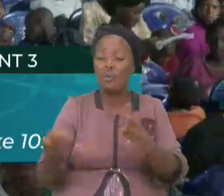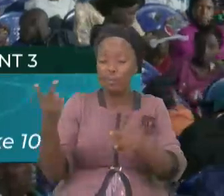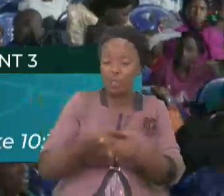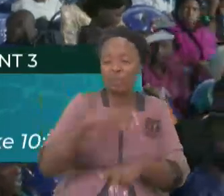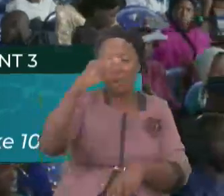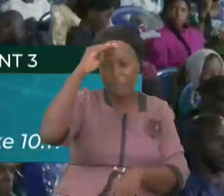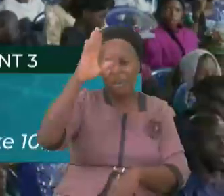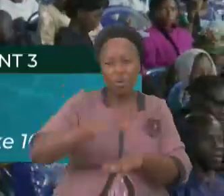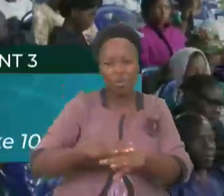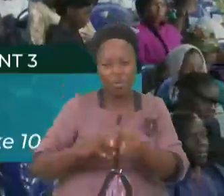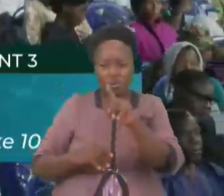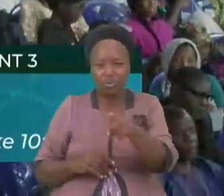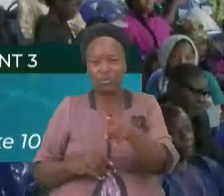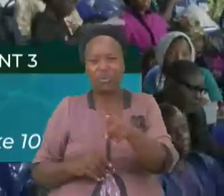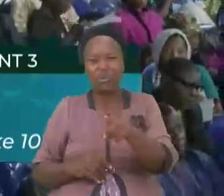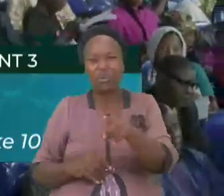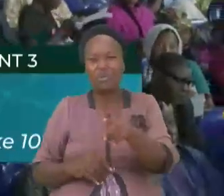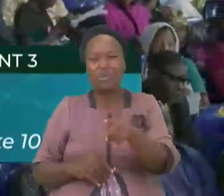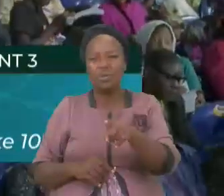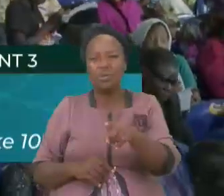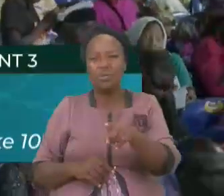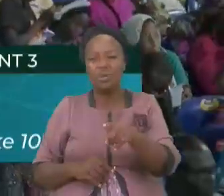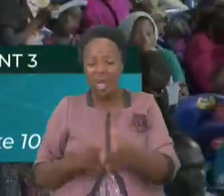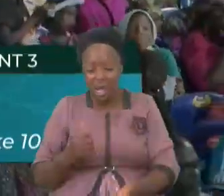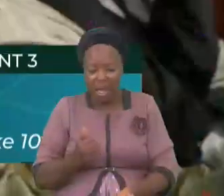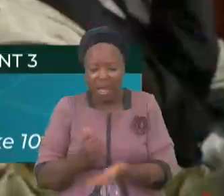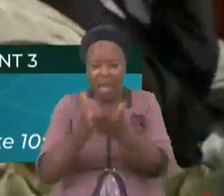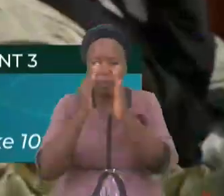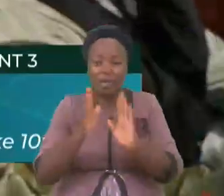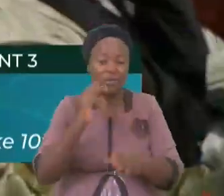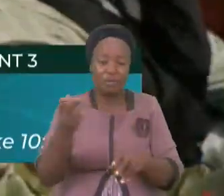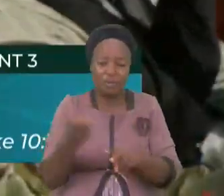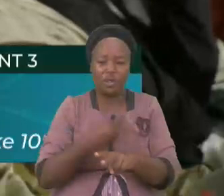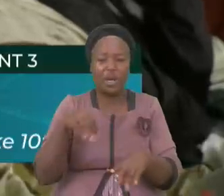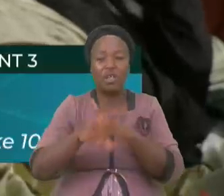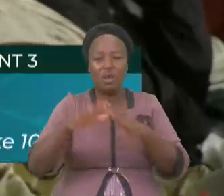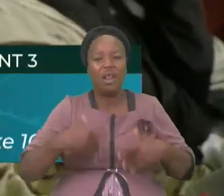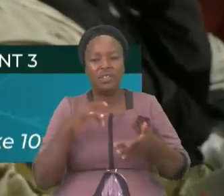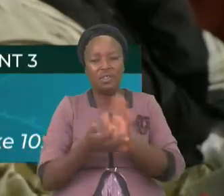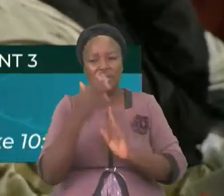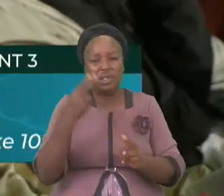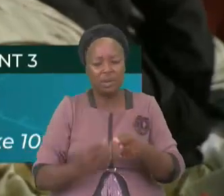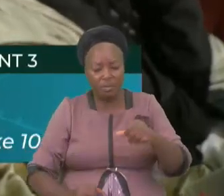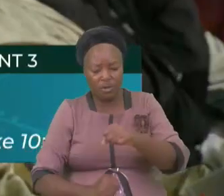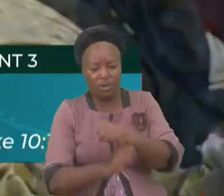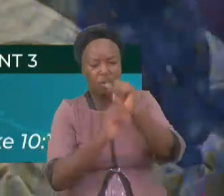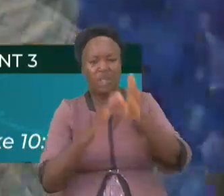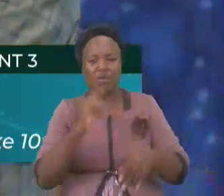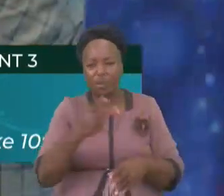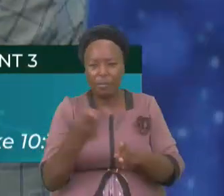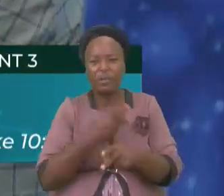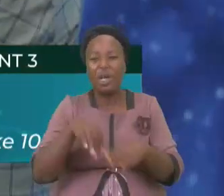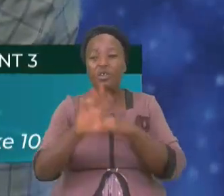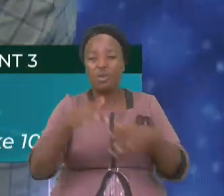multiplied in your life. Supporters will be multiplied in your life. Encouragers, the people that will encourage